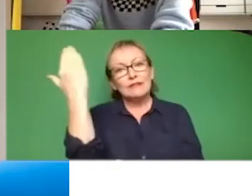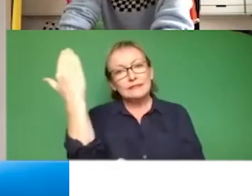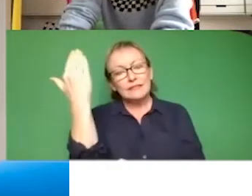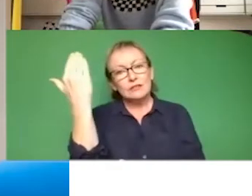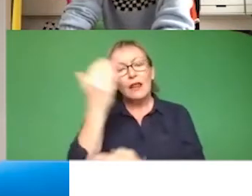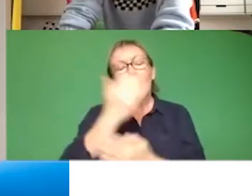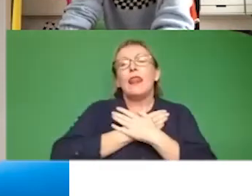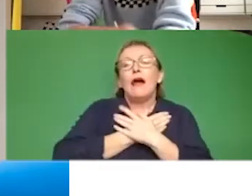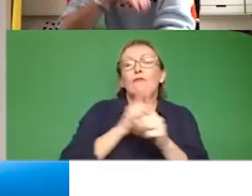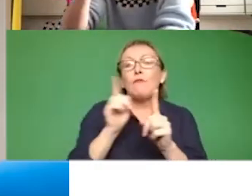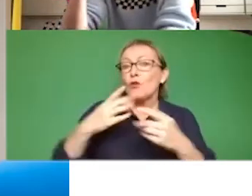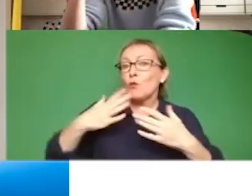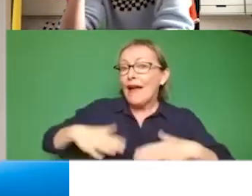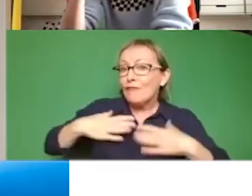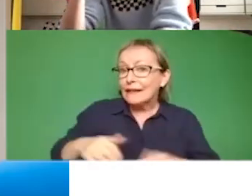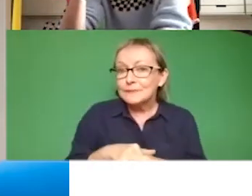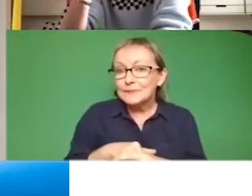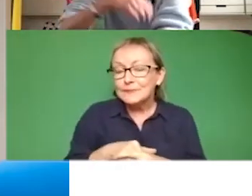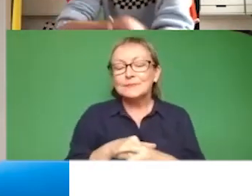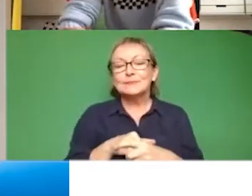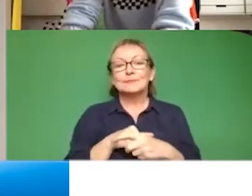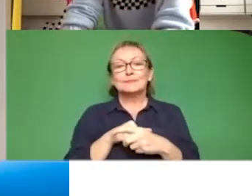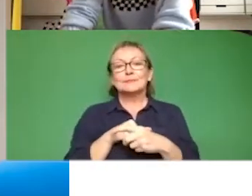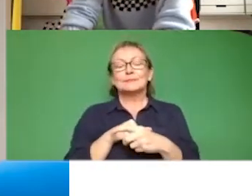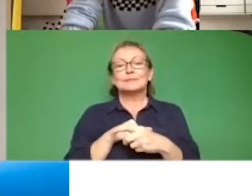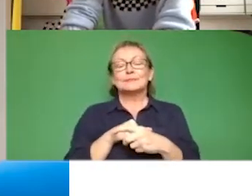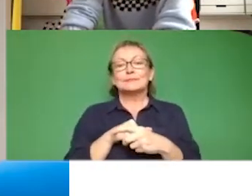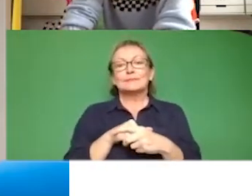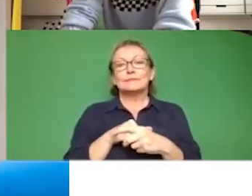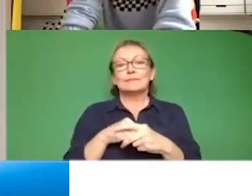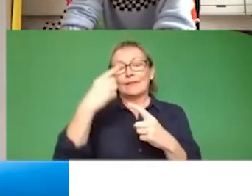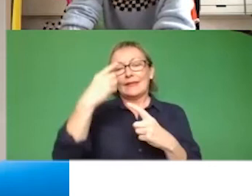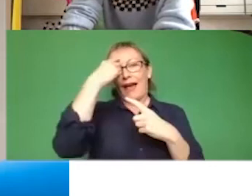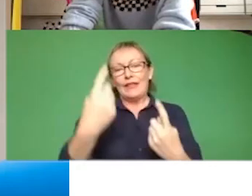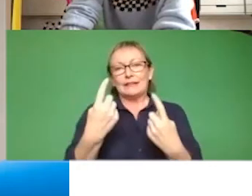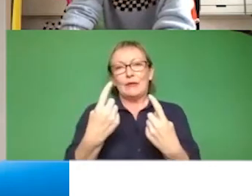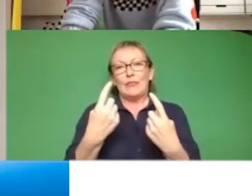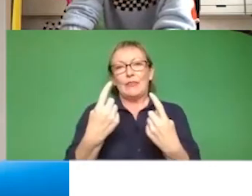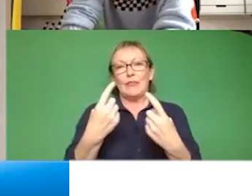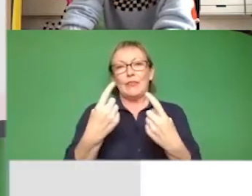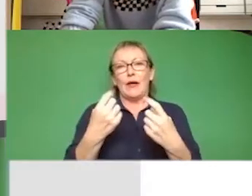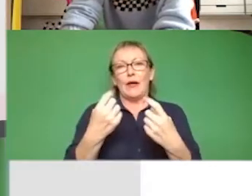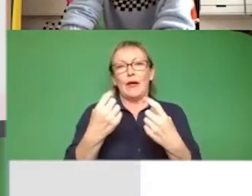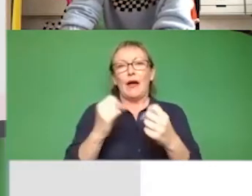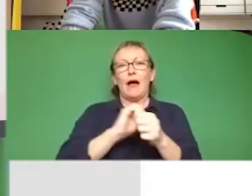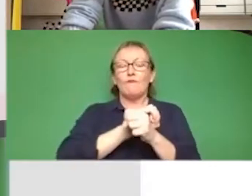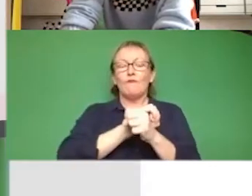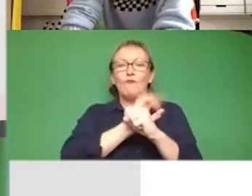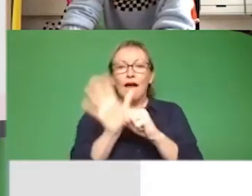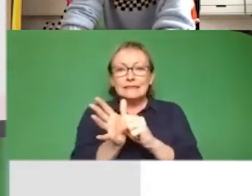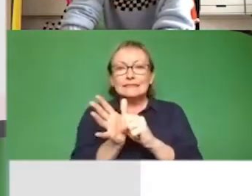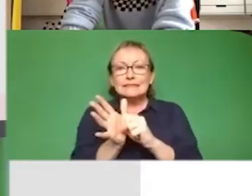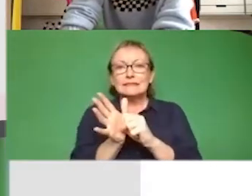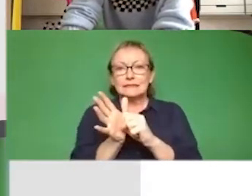wearing. Dressing for the day has really come to the fore with the ongoing pandemic. It can really buoy the